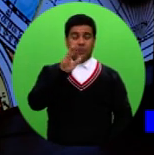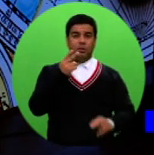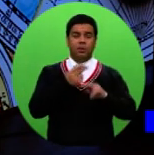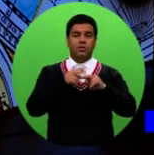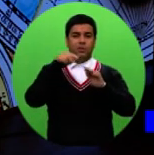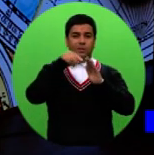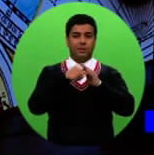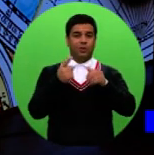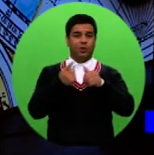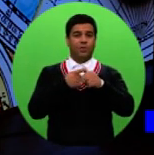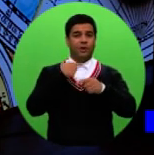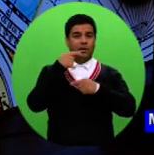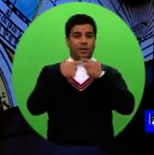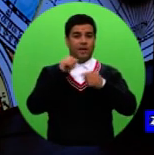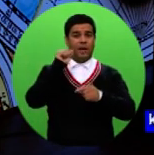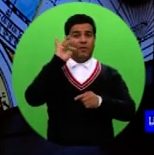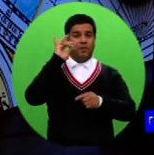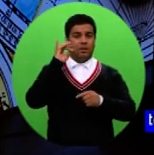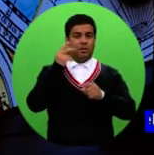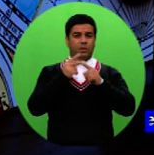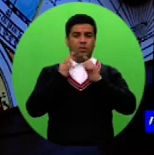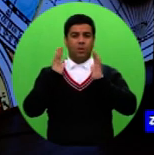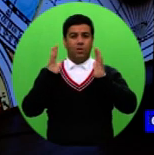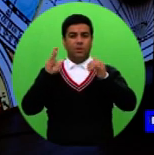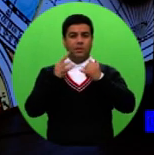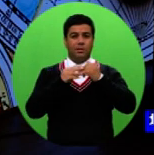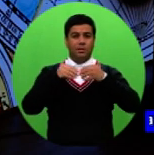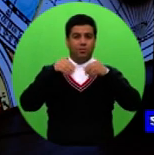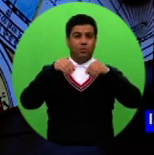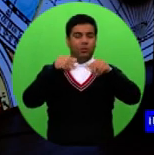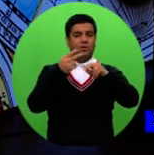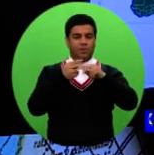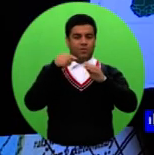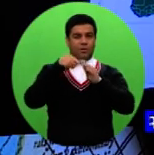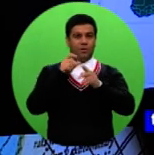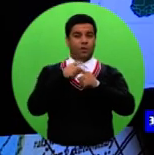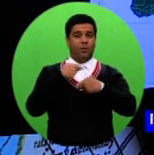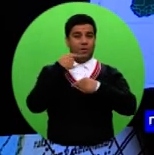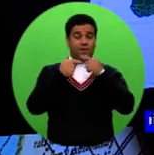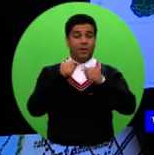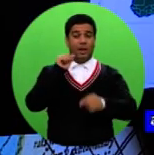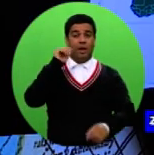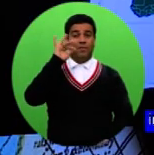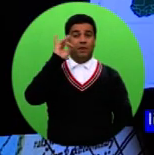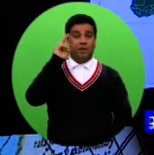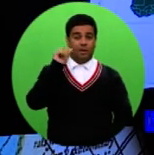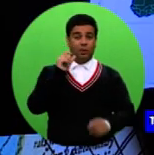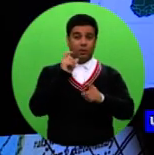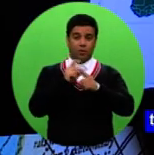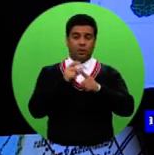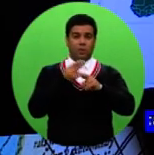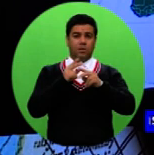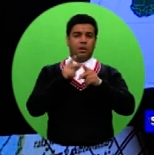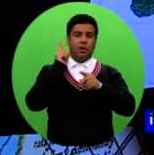ataluvchi materik va uning atrofidagi orollar bilan birgalikda nomlanadi. Afrika so'zi Finikiyaliklar